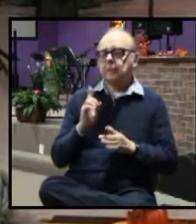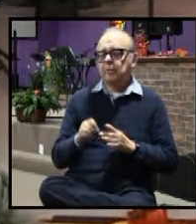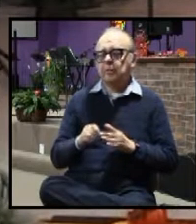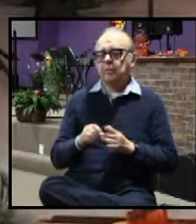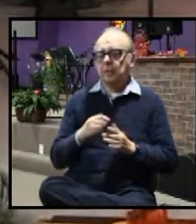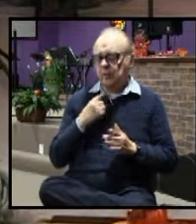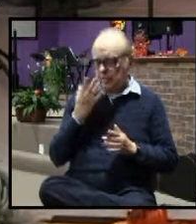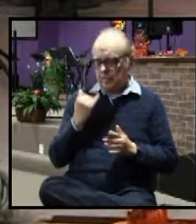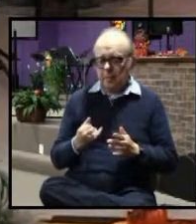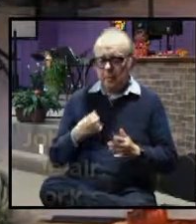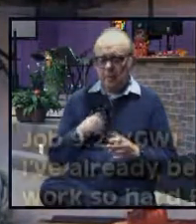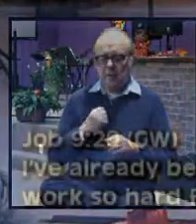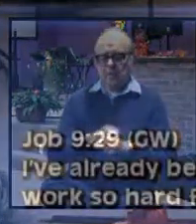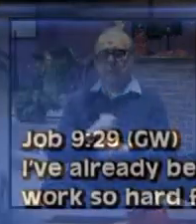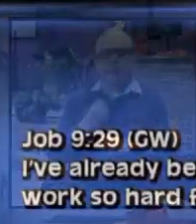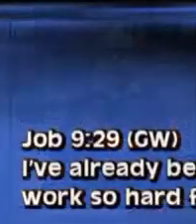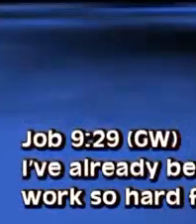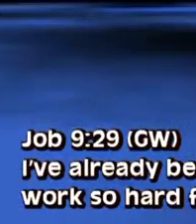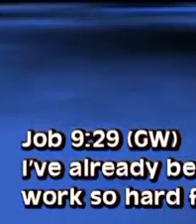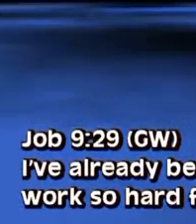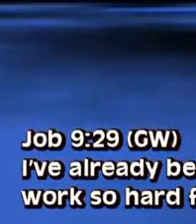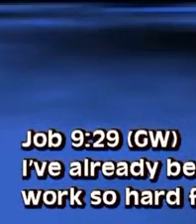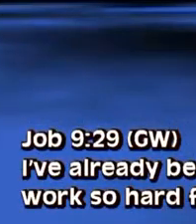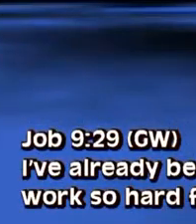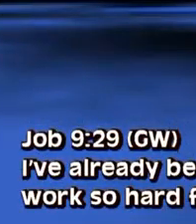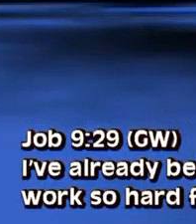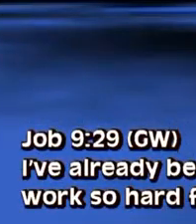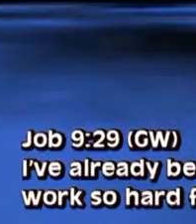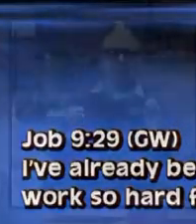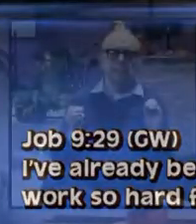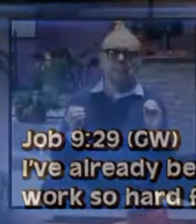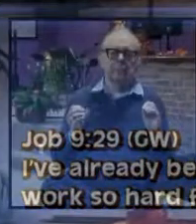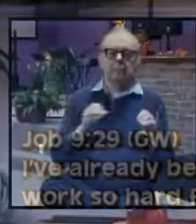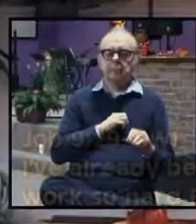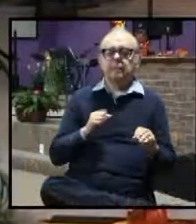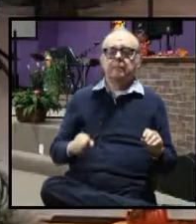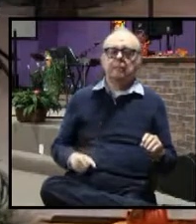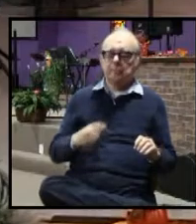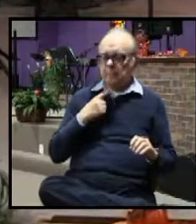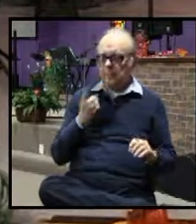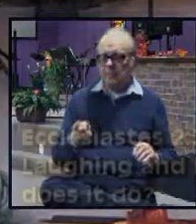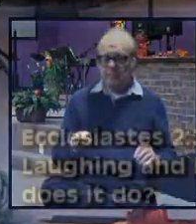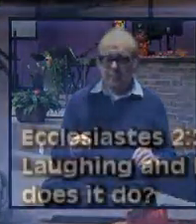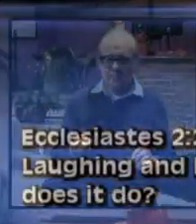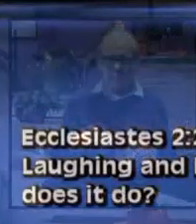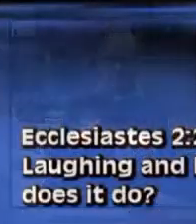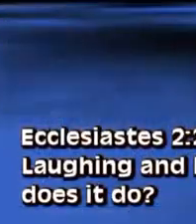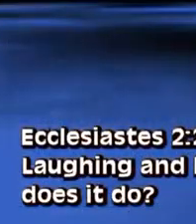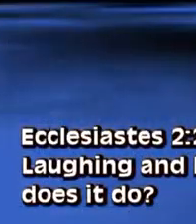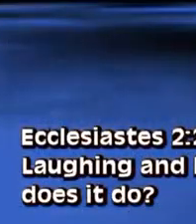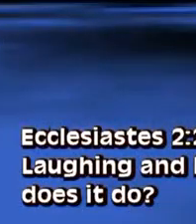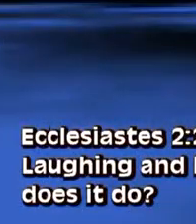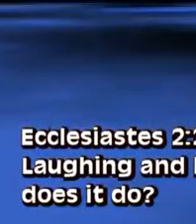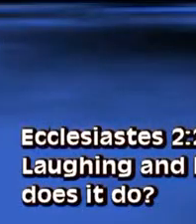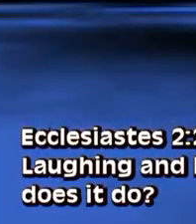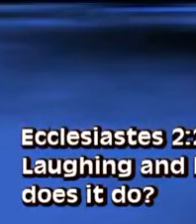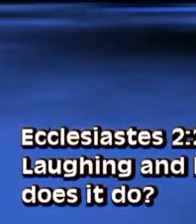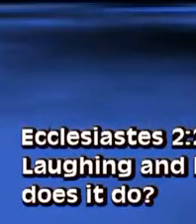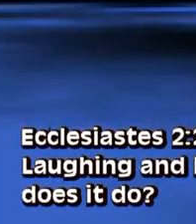this question. He says, why should I work so hard for nothing? Solomon says, laughing and having fun